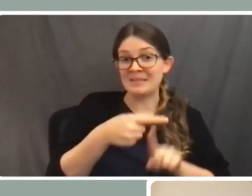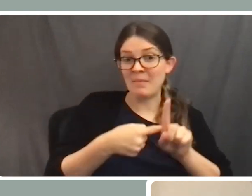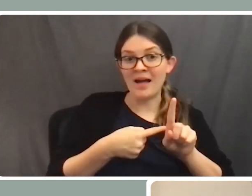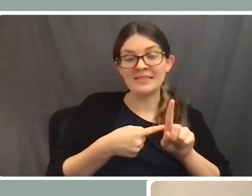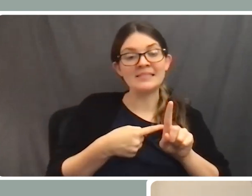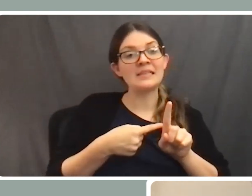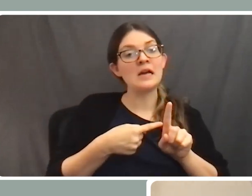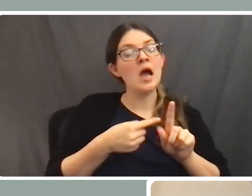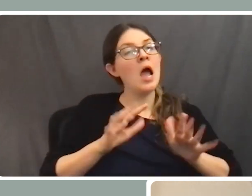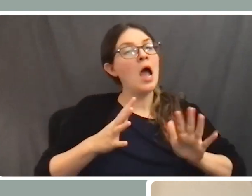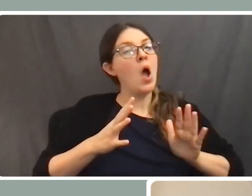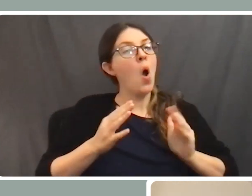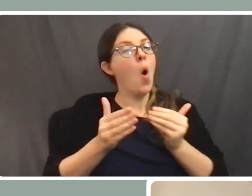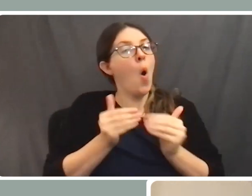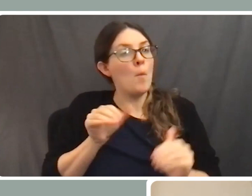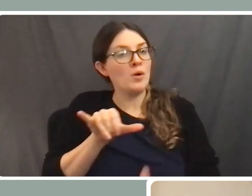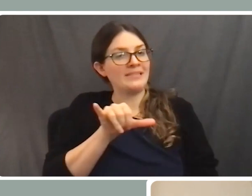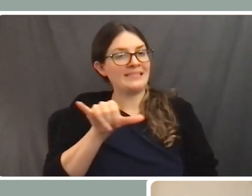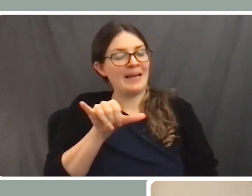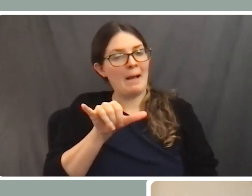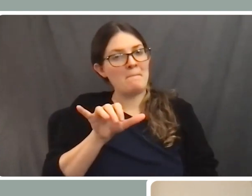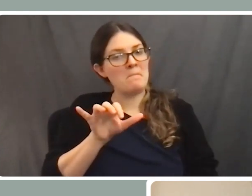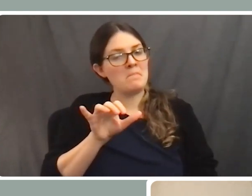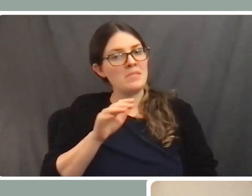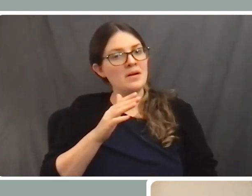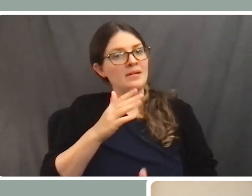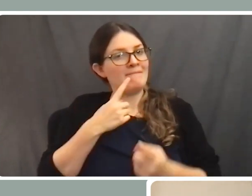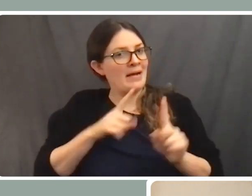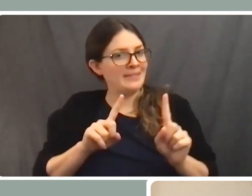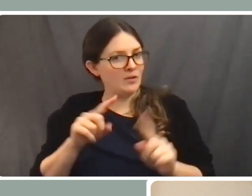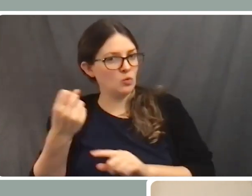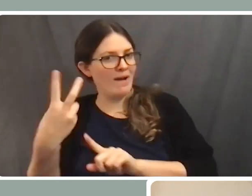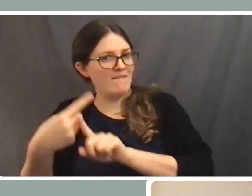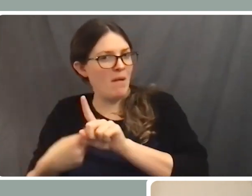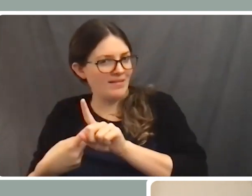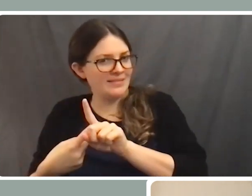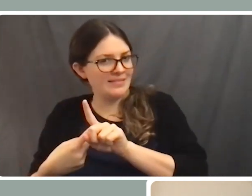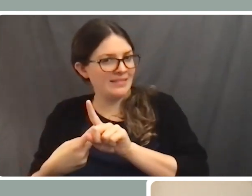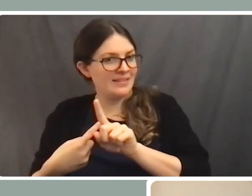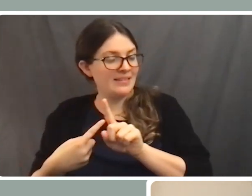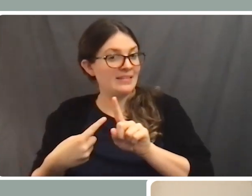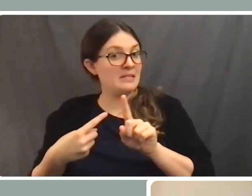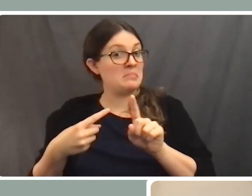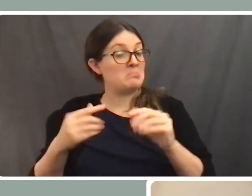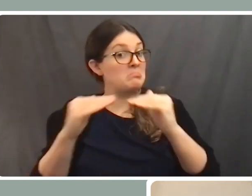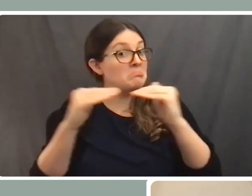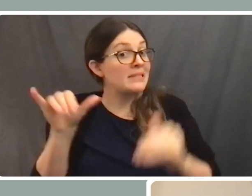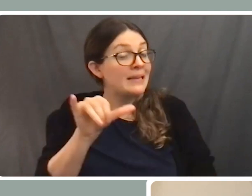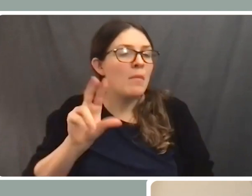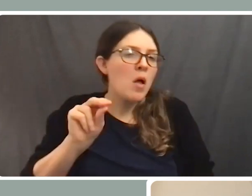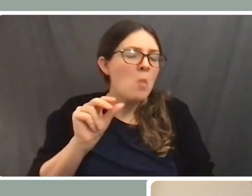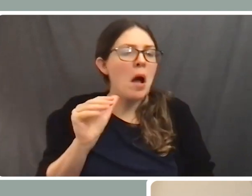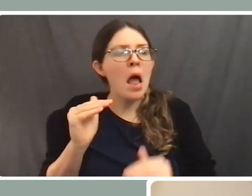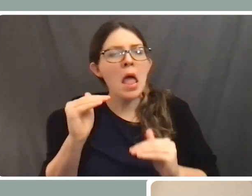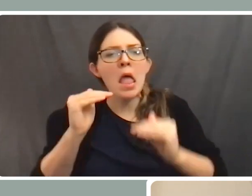it's nearly as good as 12 months. It's not clear that it's every bit as good as 12 months, but it's nearly as good as 12